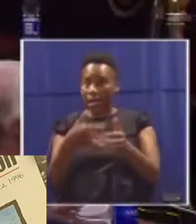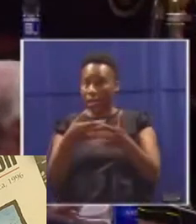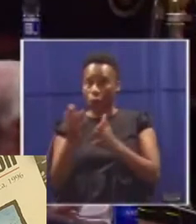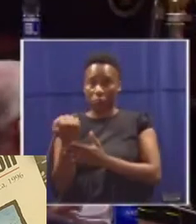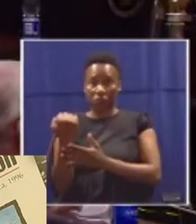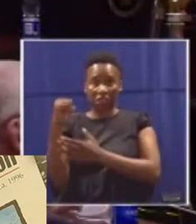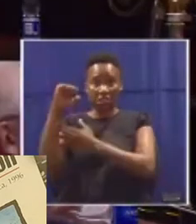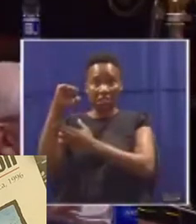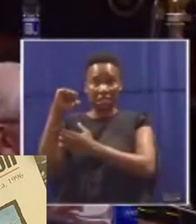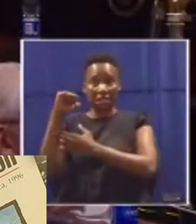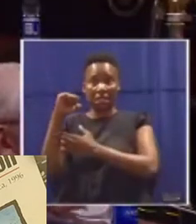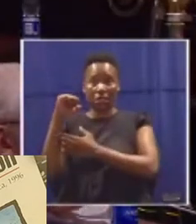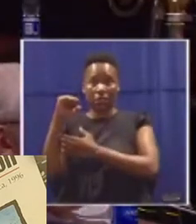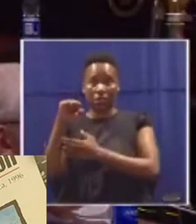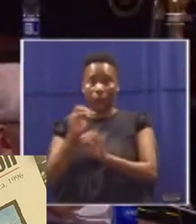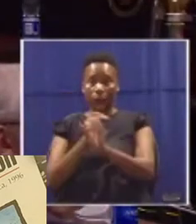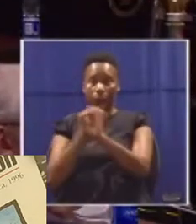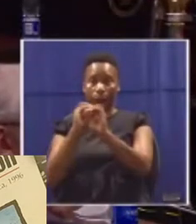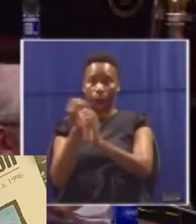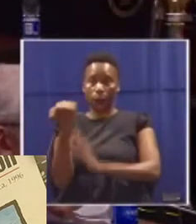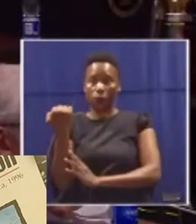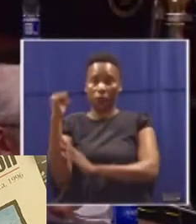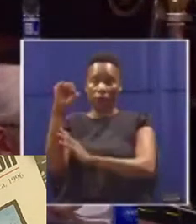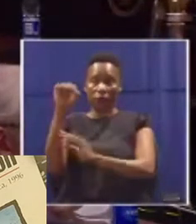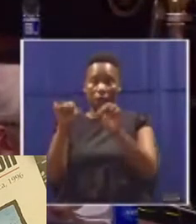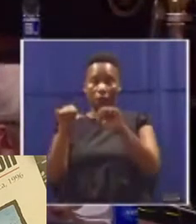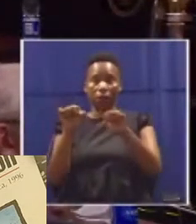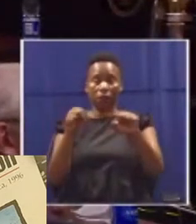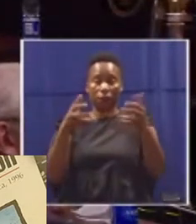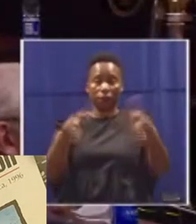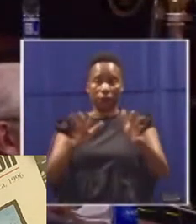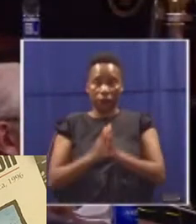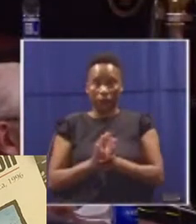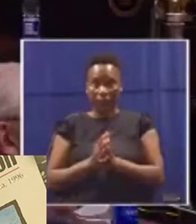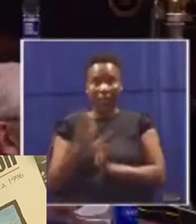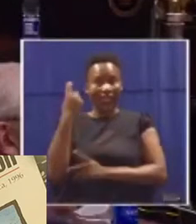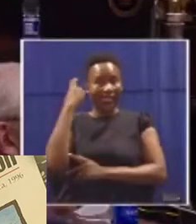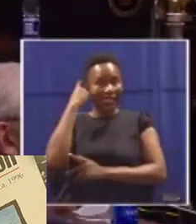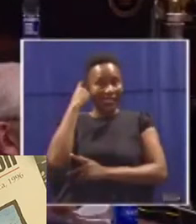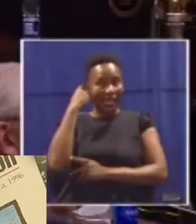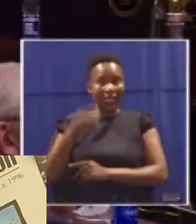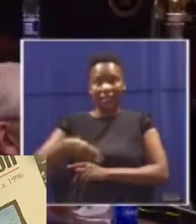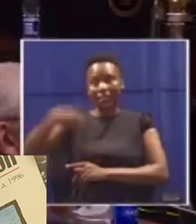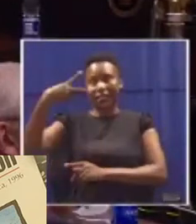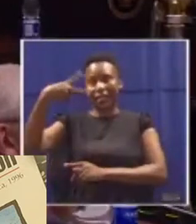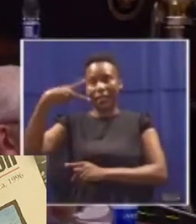objections? No objections agreed to. The Secretary will read the second order.